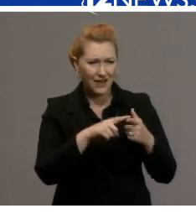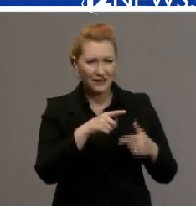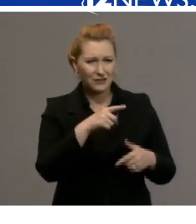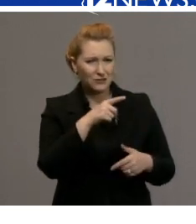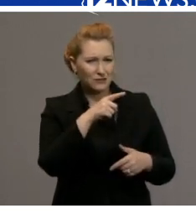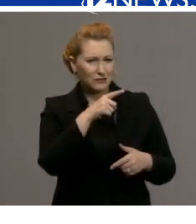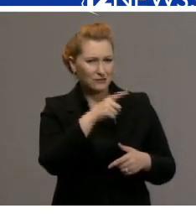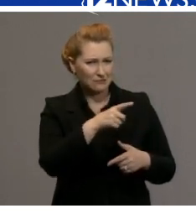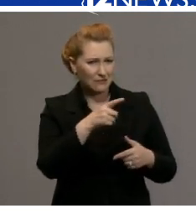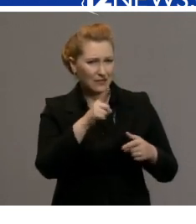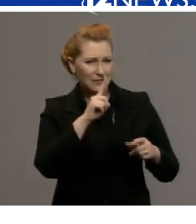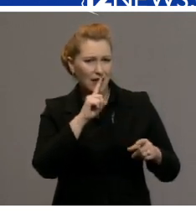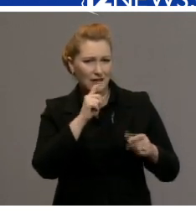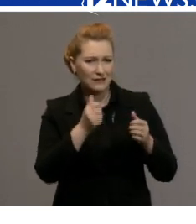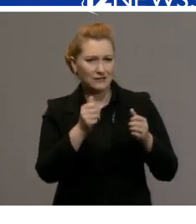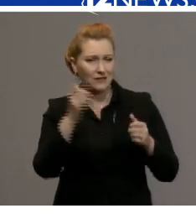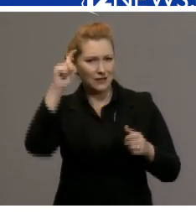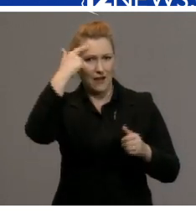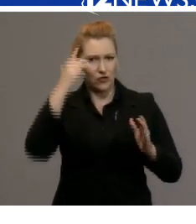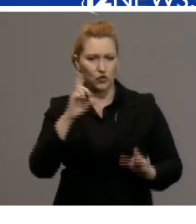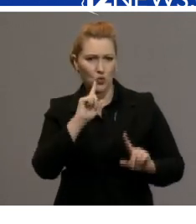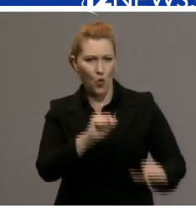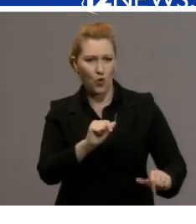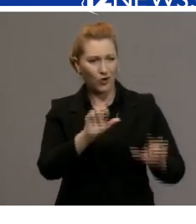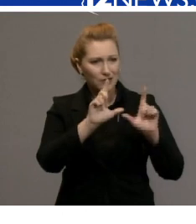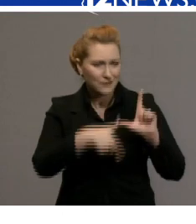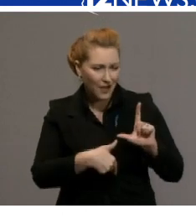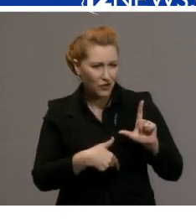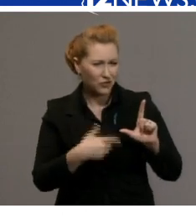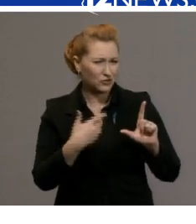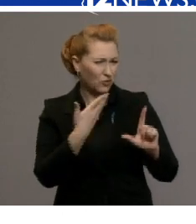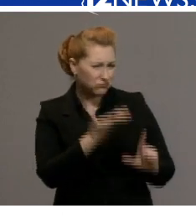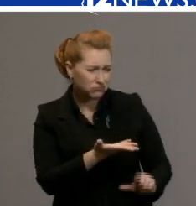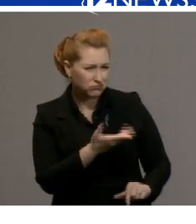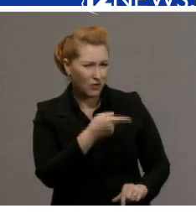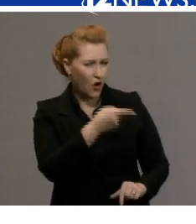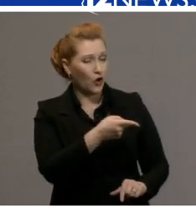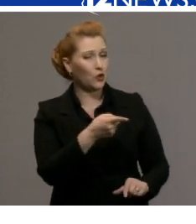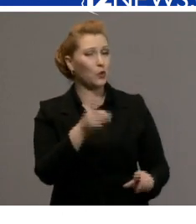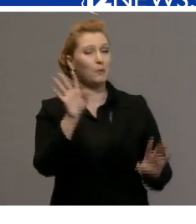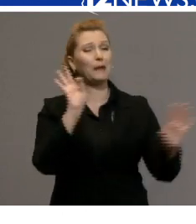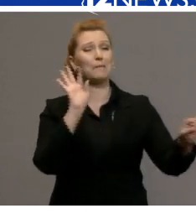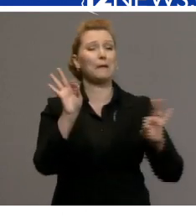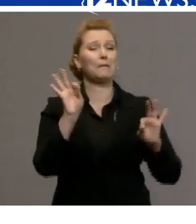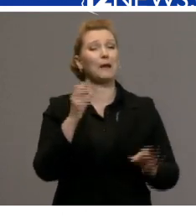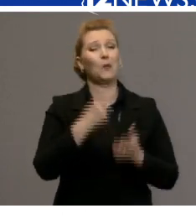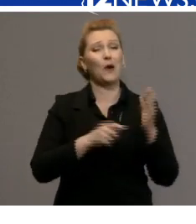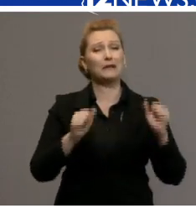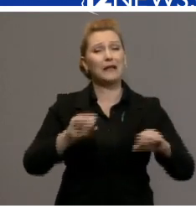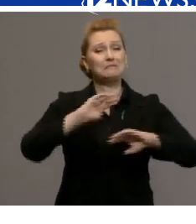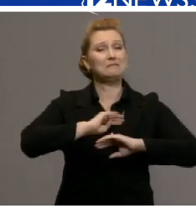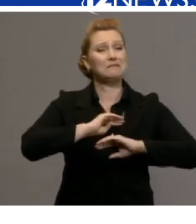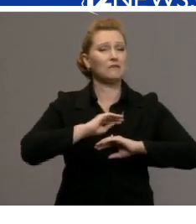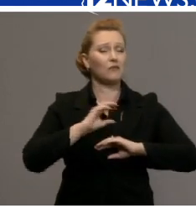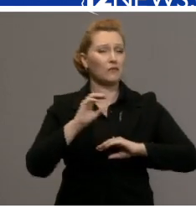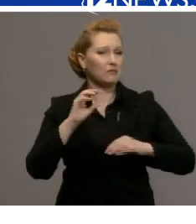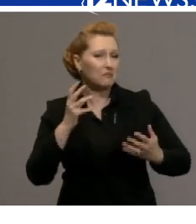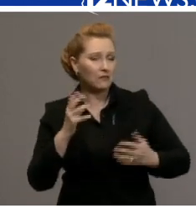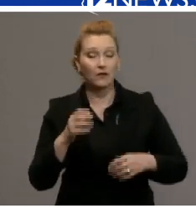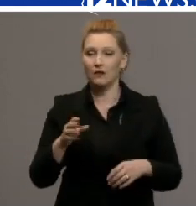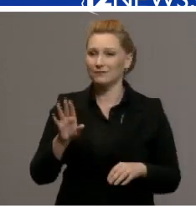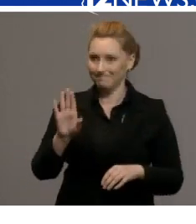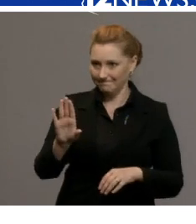are you going to give the public the data to verify it themselves? Nicole, the data that I put forward is from the Department of Health